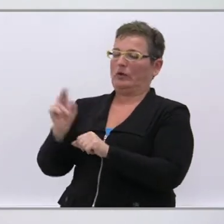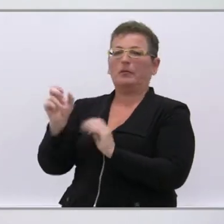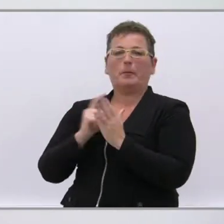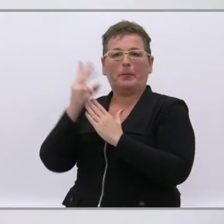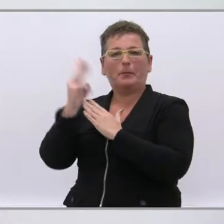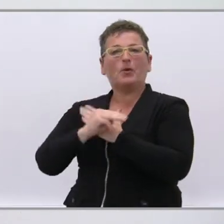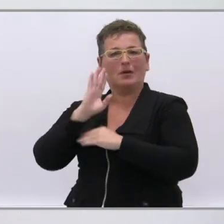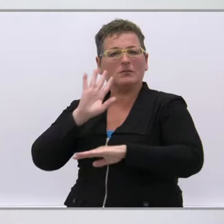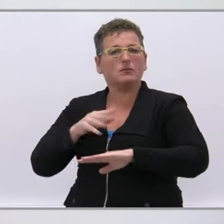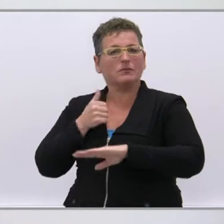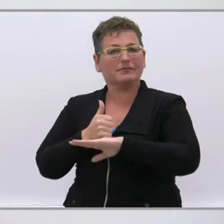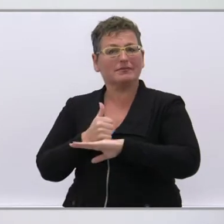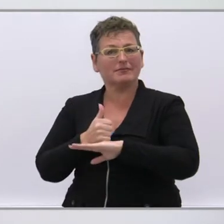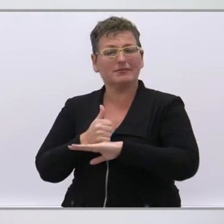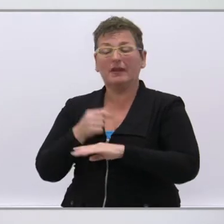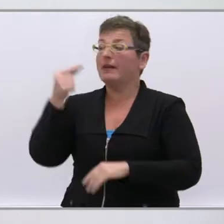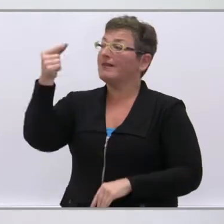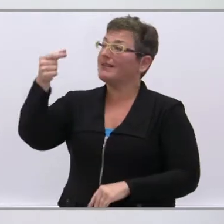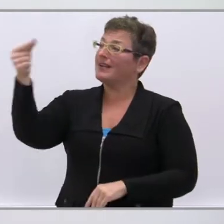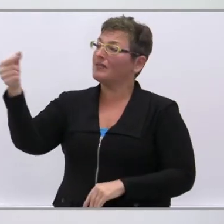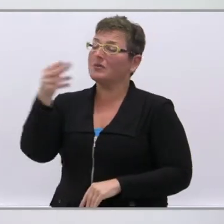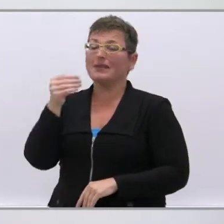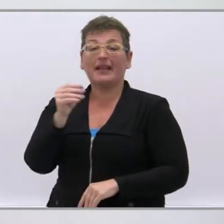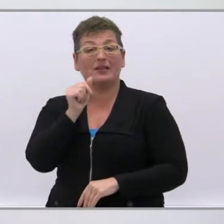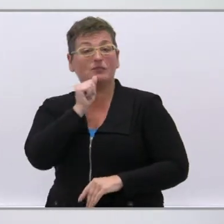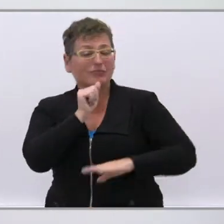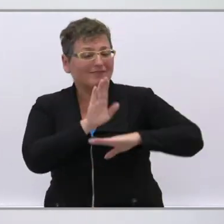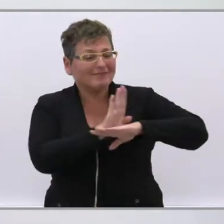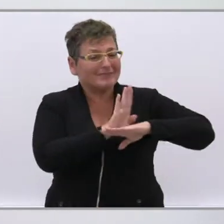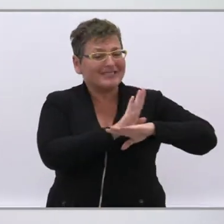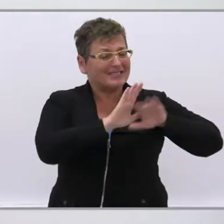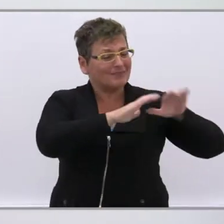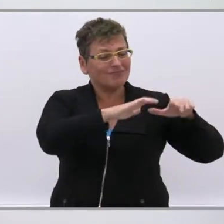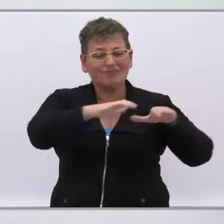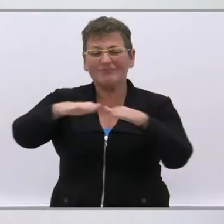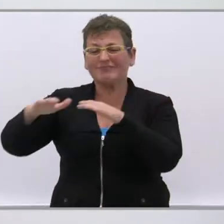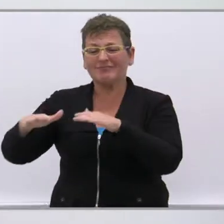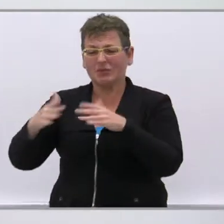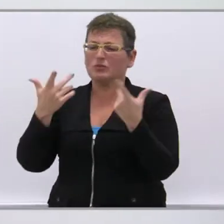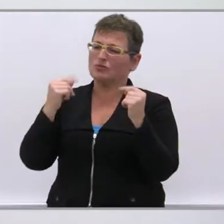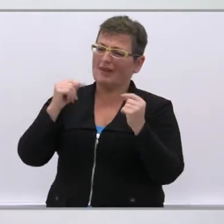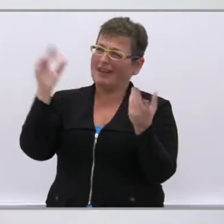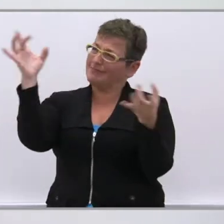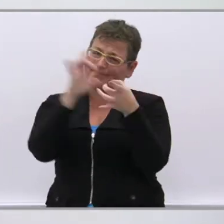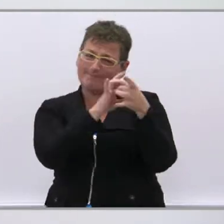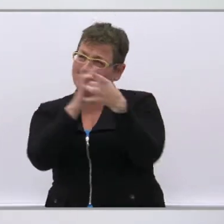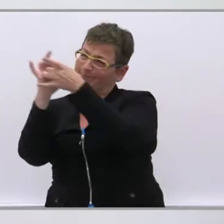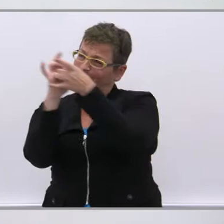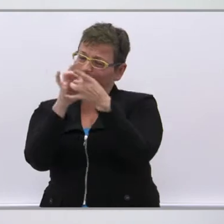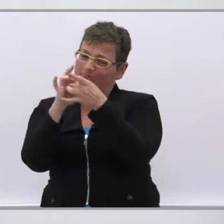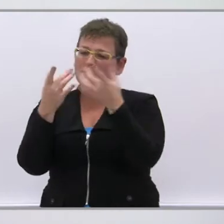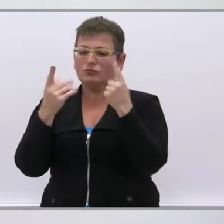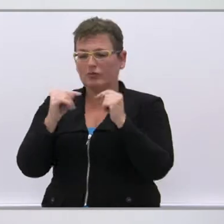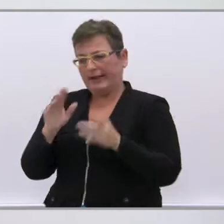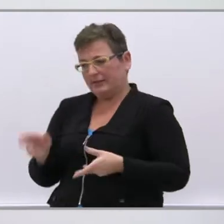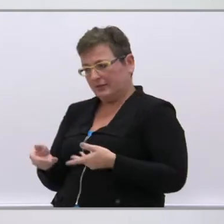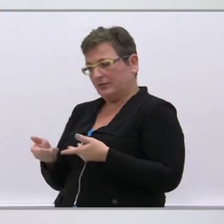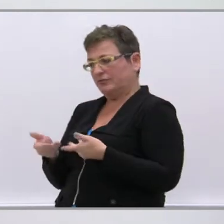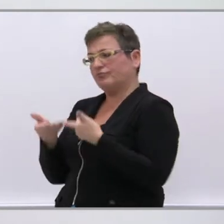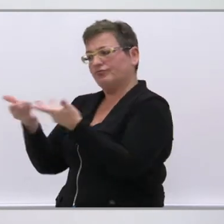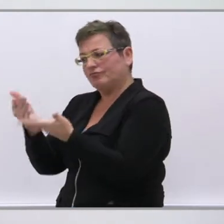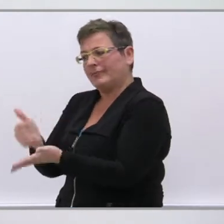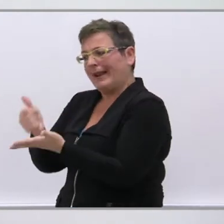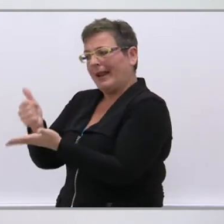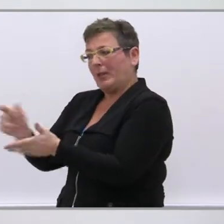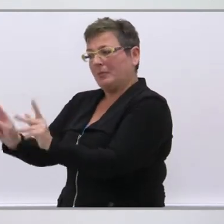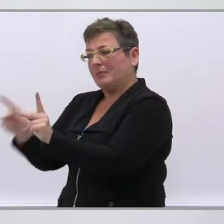government and the private sector can help people who choose to be self-employed or start their